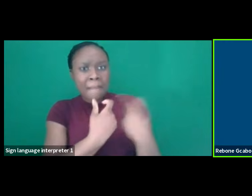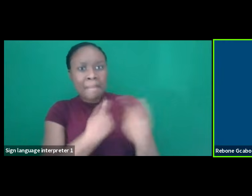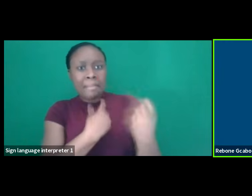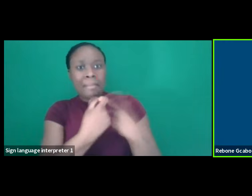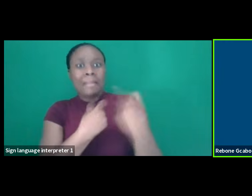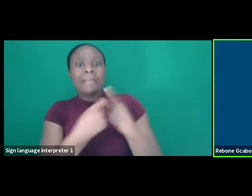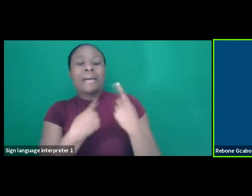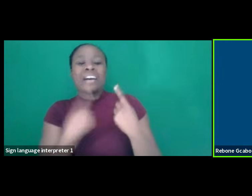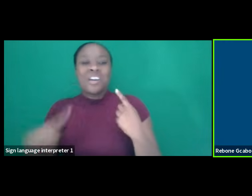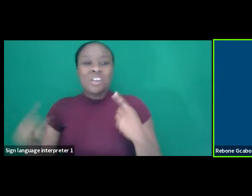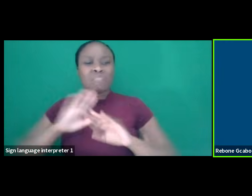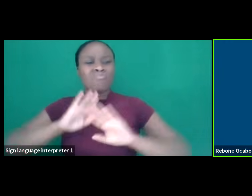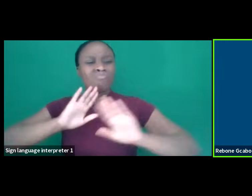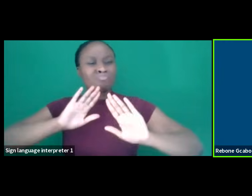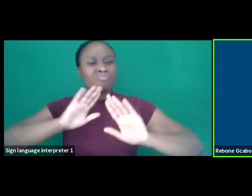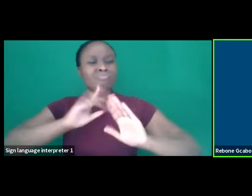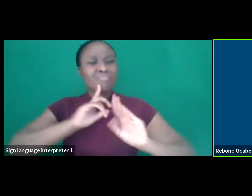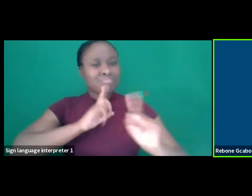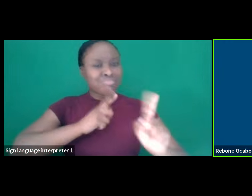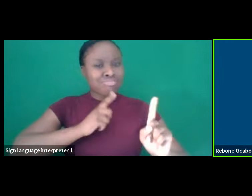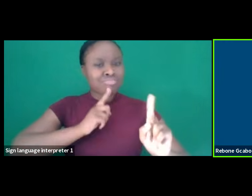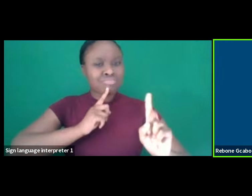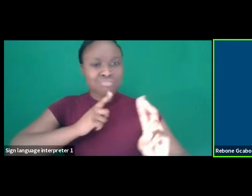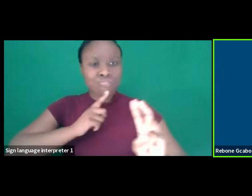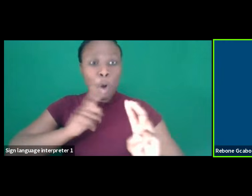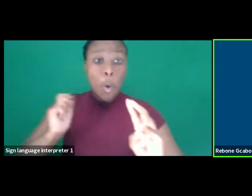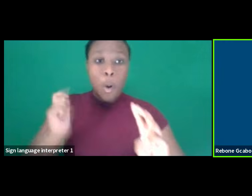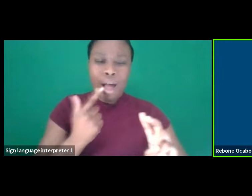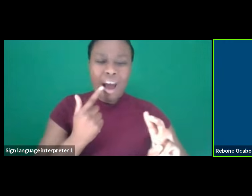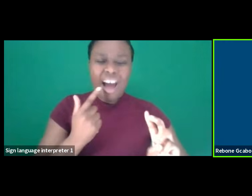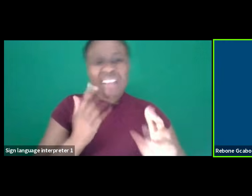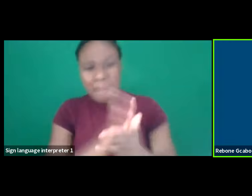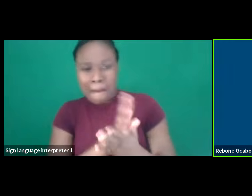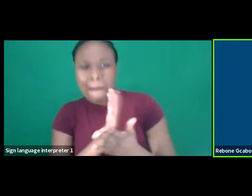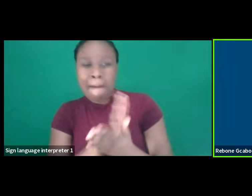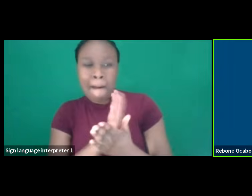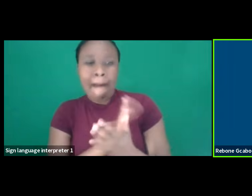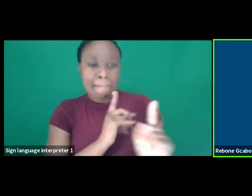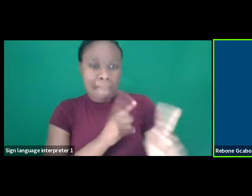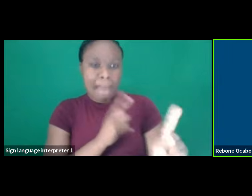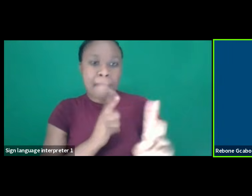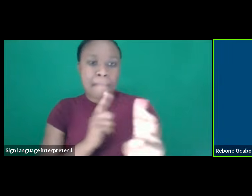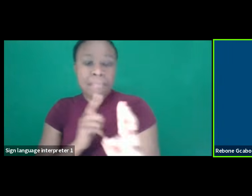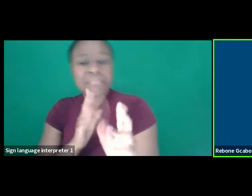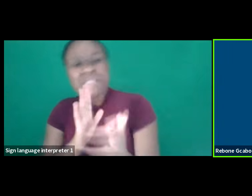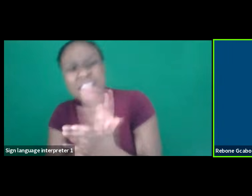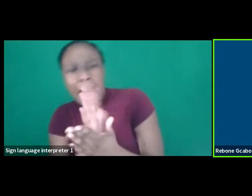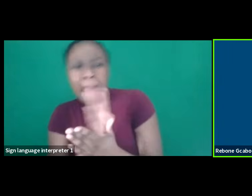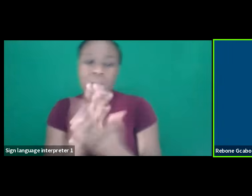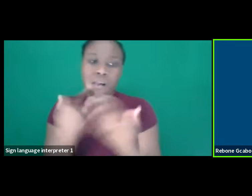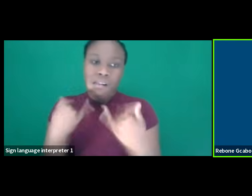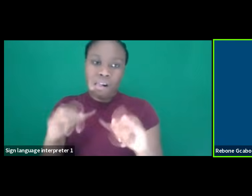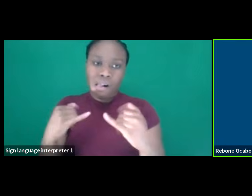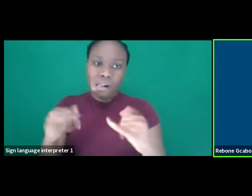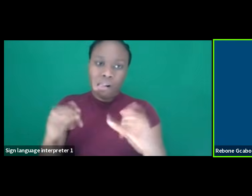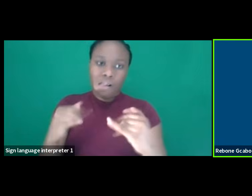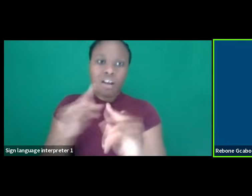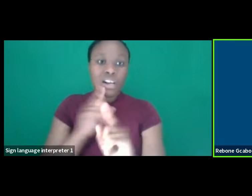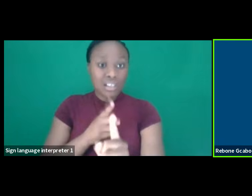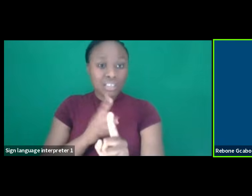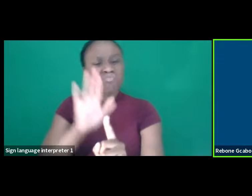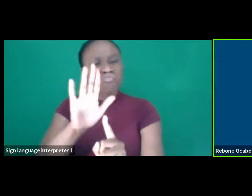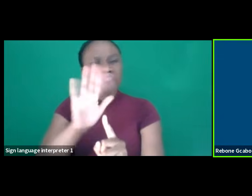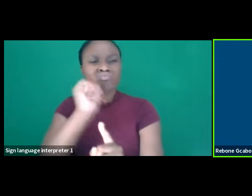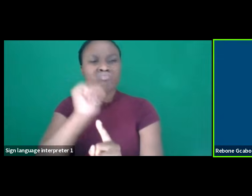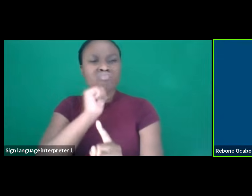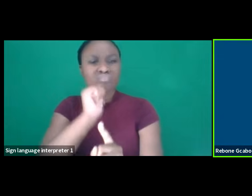absolute best to answer most of the questions. We noticed that there were questions on the chat that were not answered. we will take them